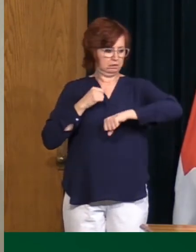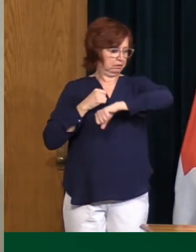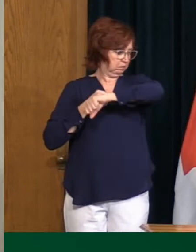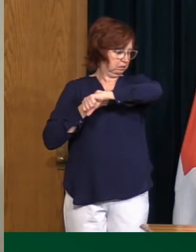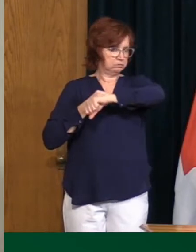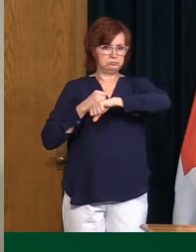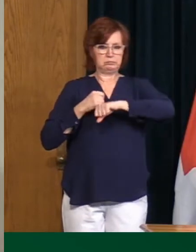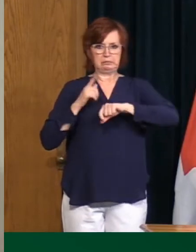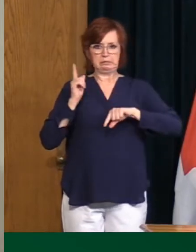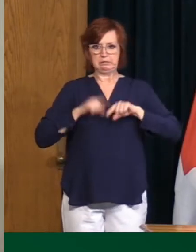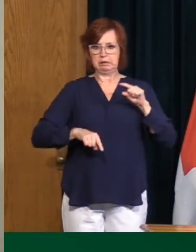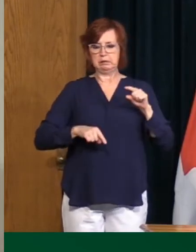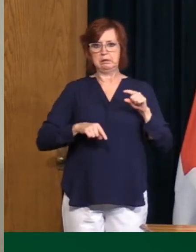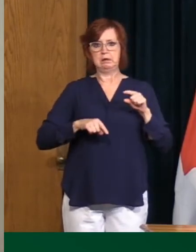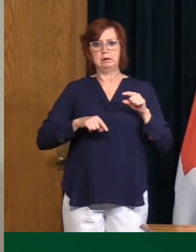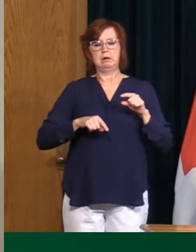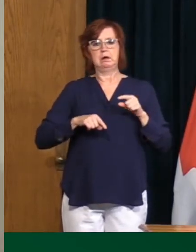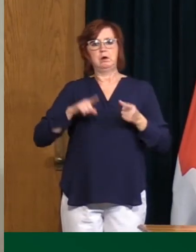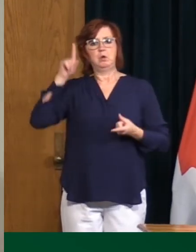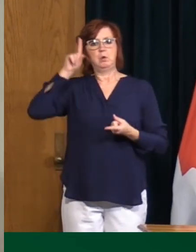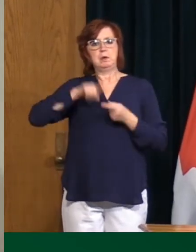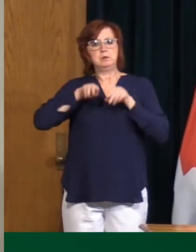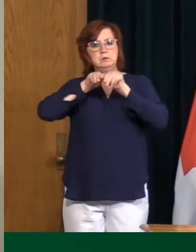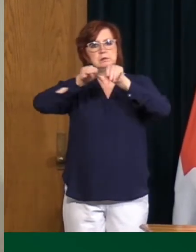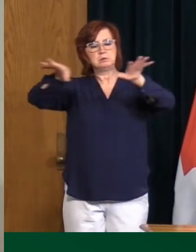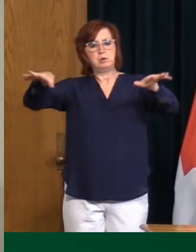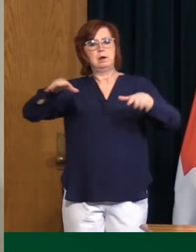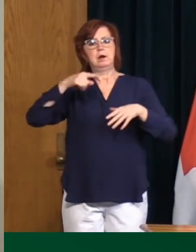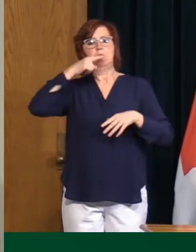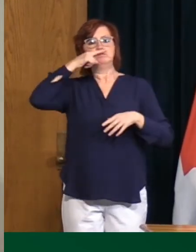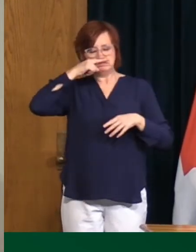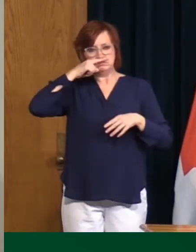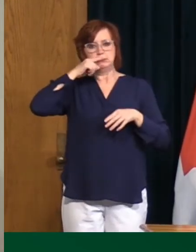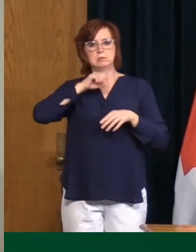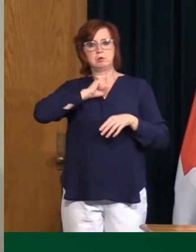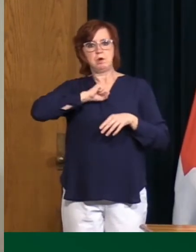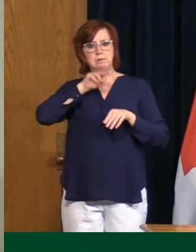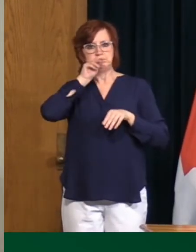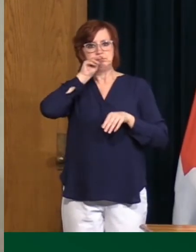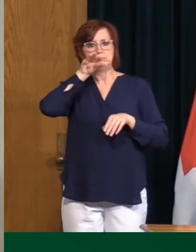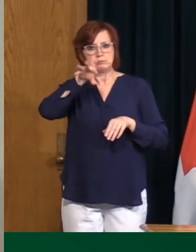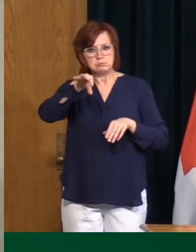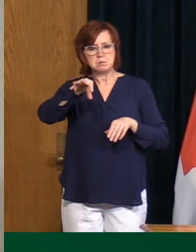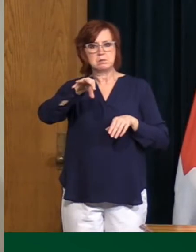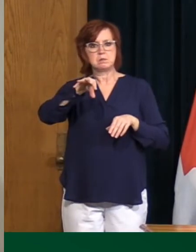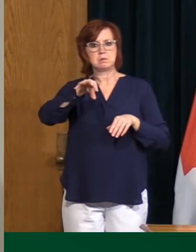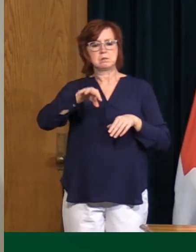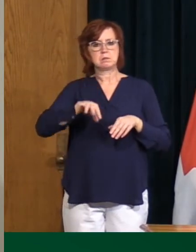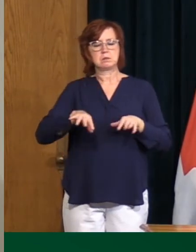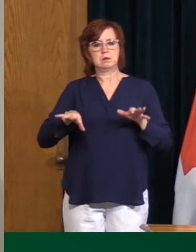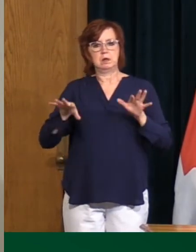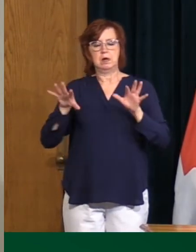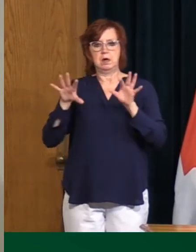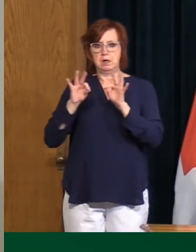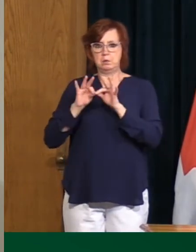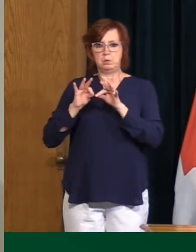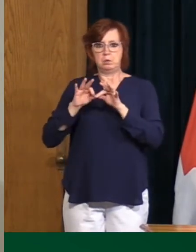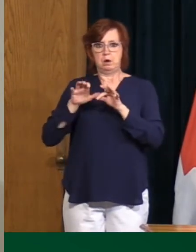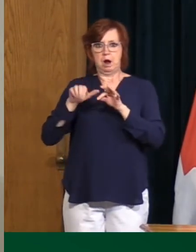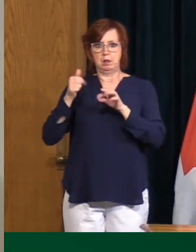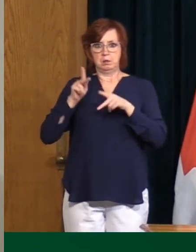can contaminate a multi-touch surface or on someone else who's within a 2-meter distance, and that separation can't be maintained. So